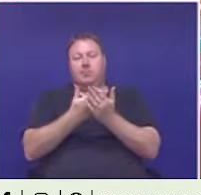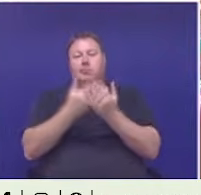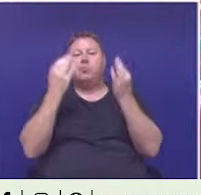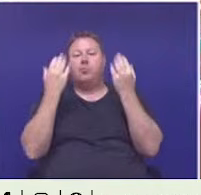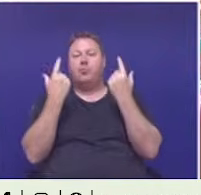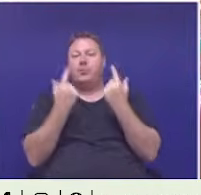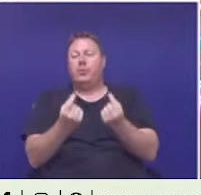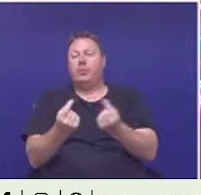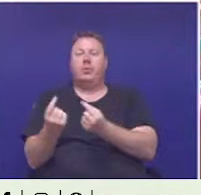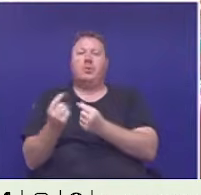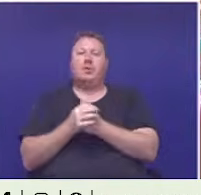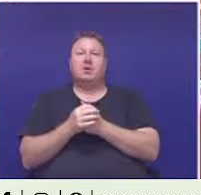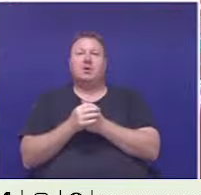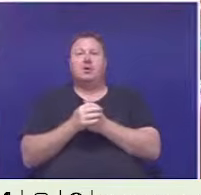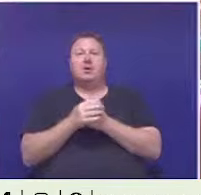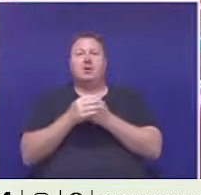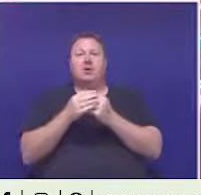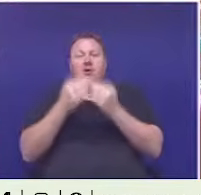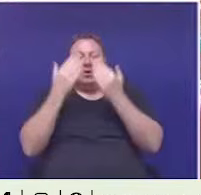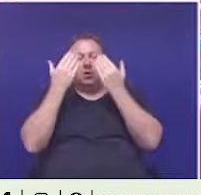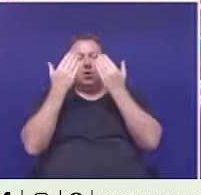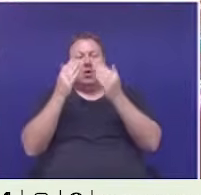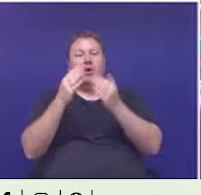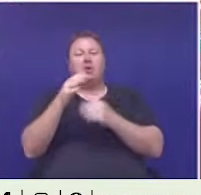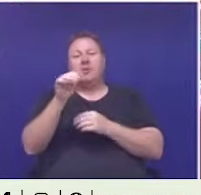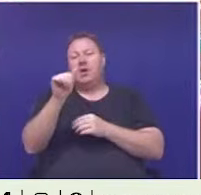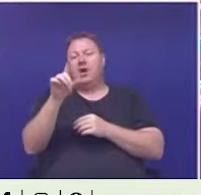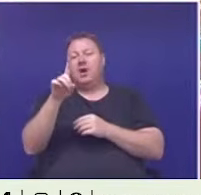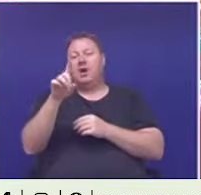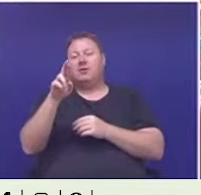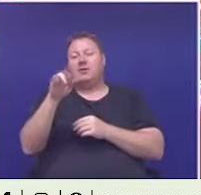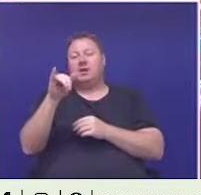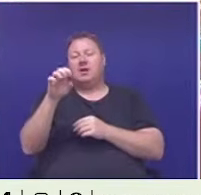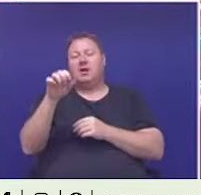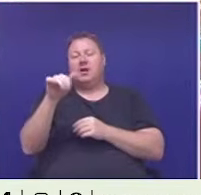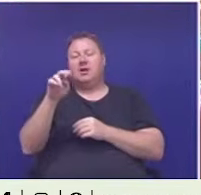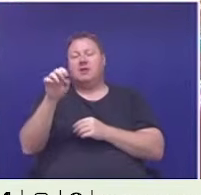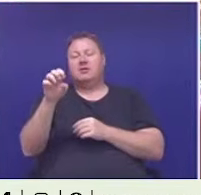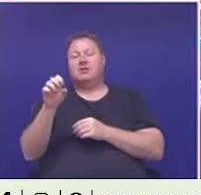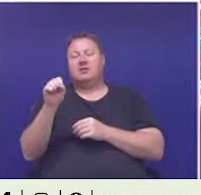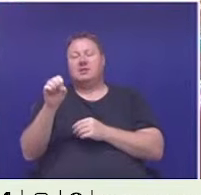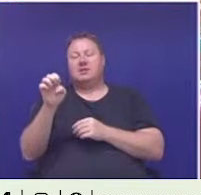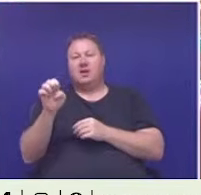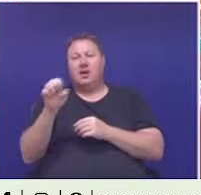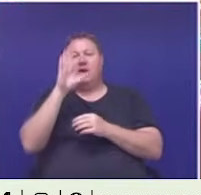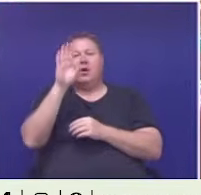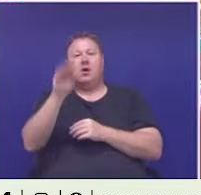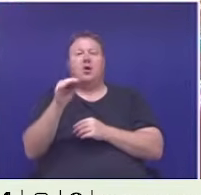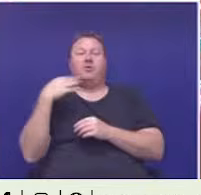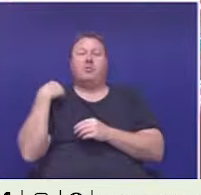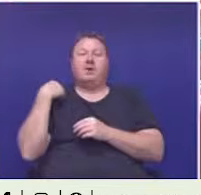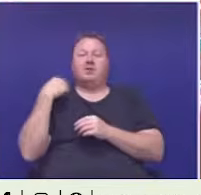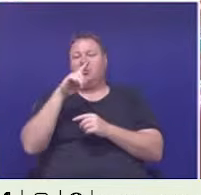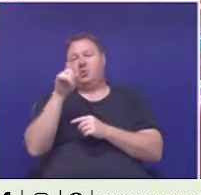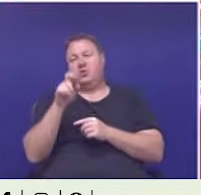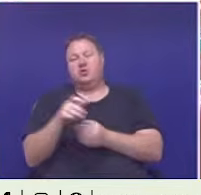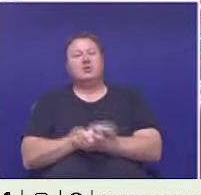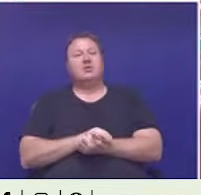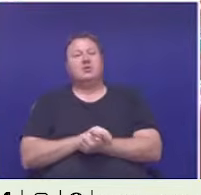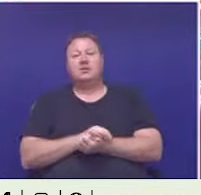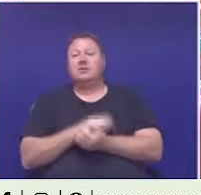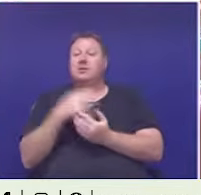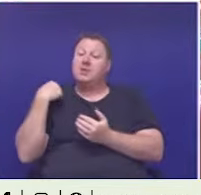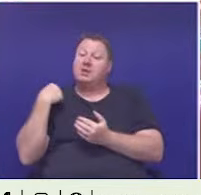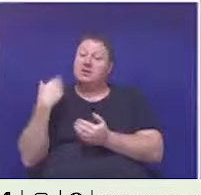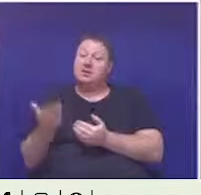Honourable Adrianse has asked the question to the Minister. Over to you, Minister. Thank you very